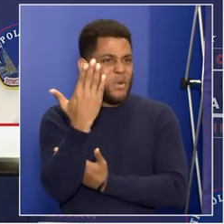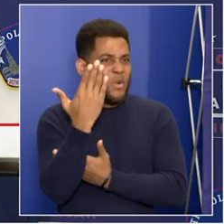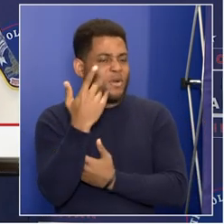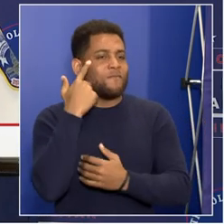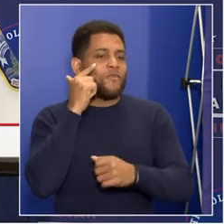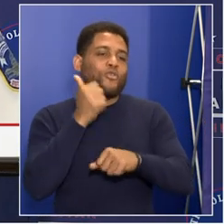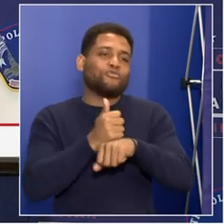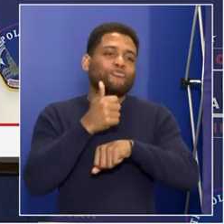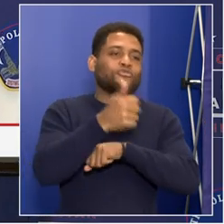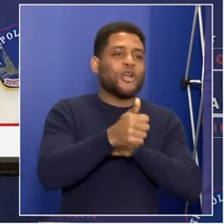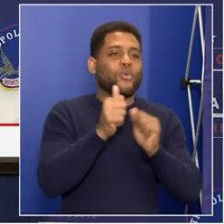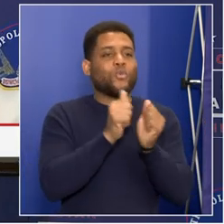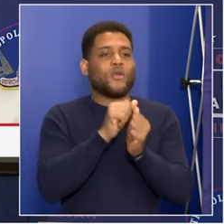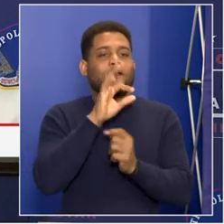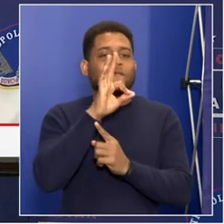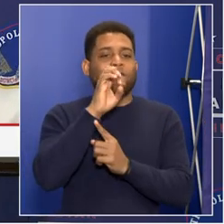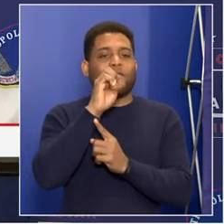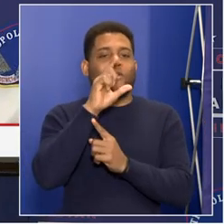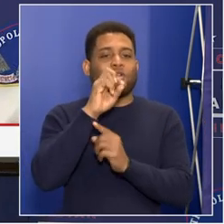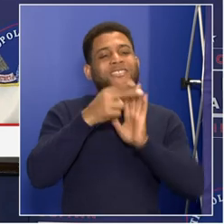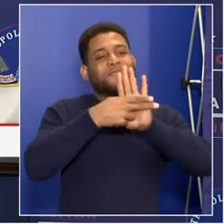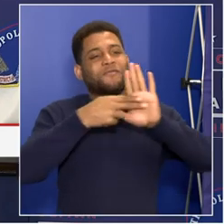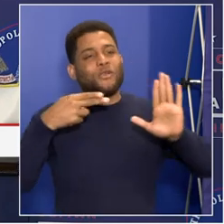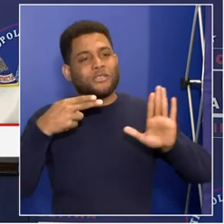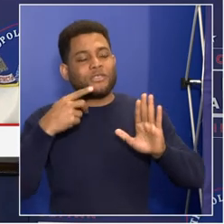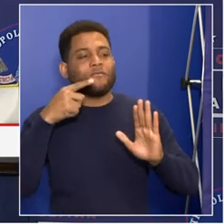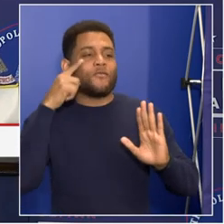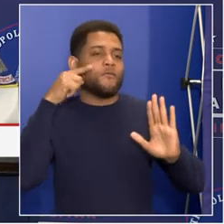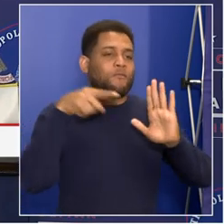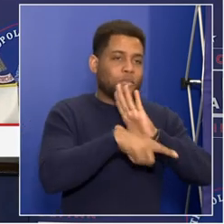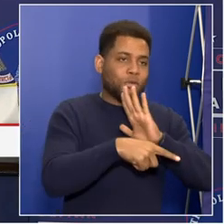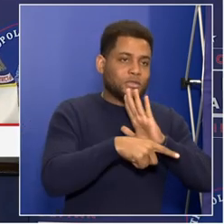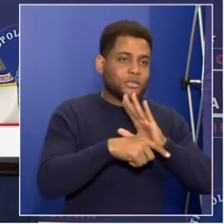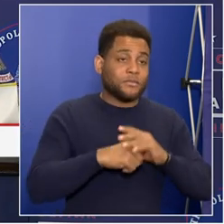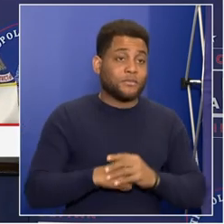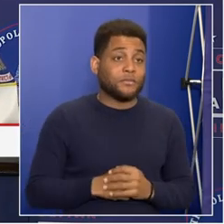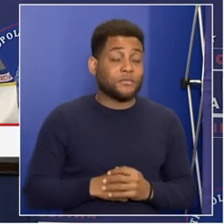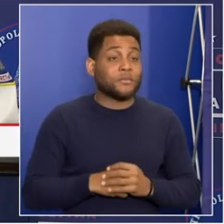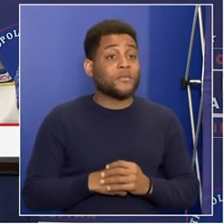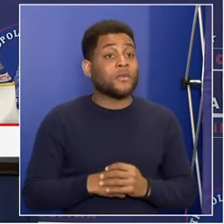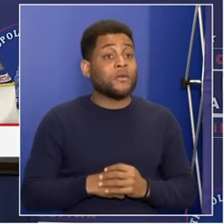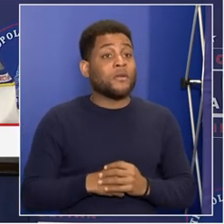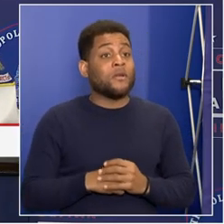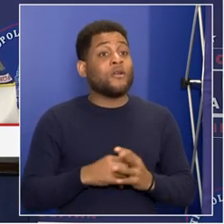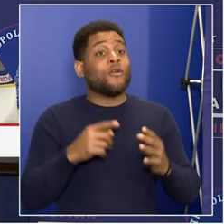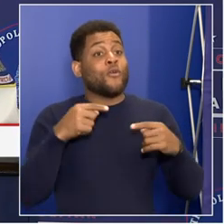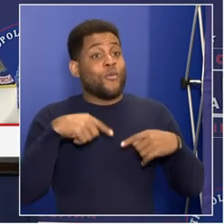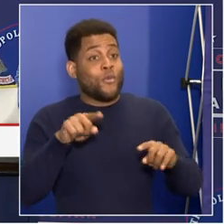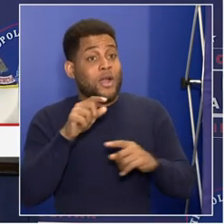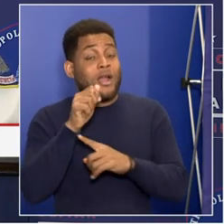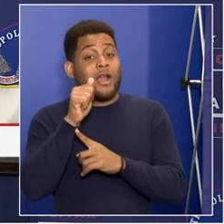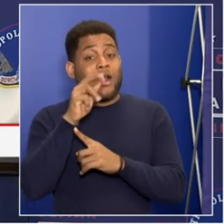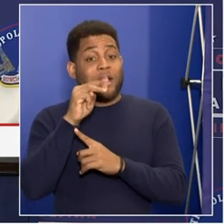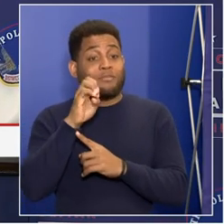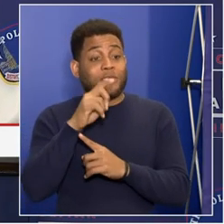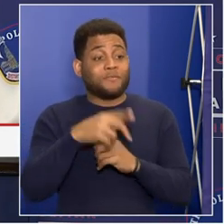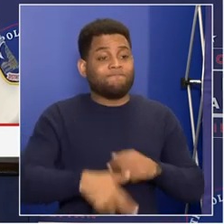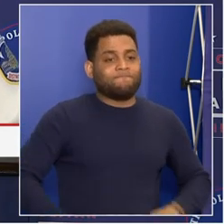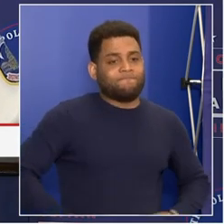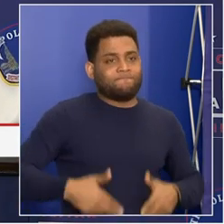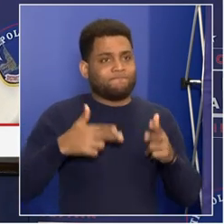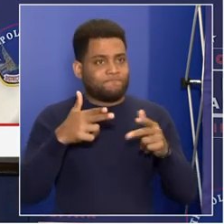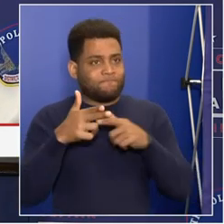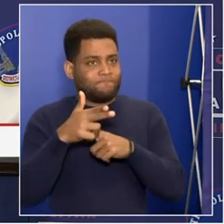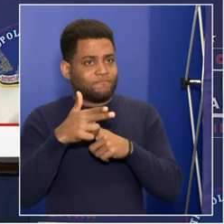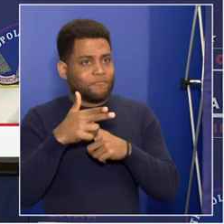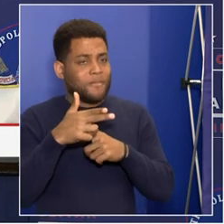There are still several outstanding suspects who were involved in this tragedy, and we encourage anyone with information on those suspects to come forward. The